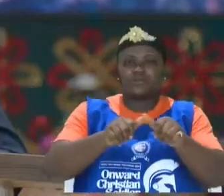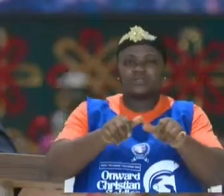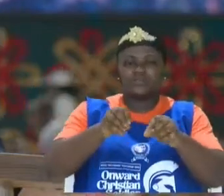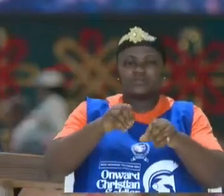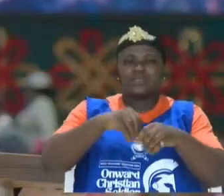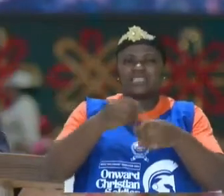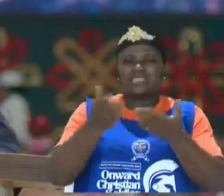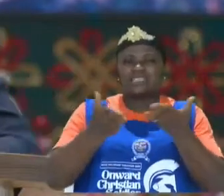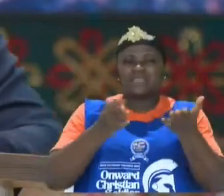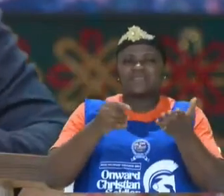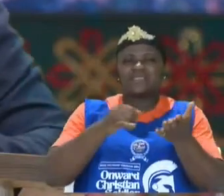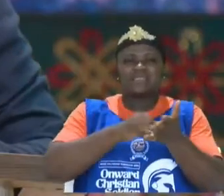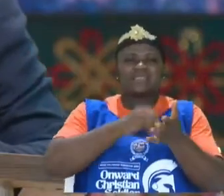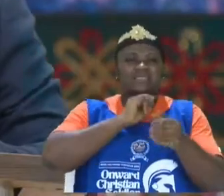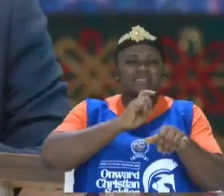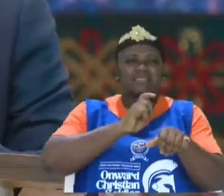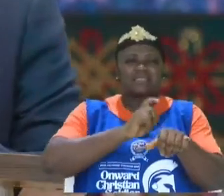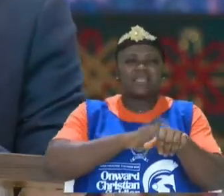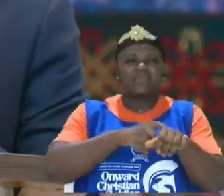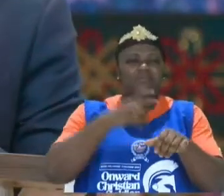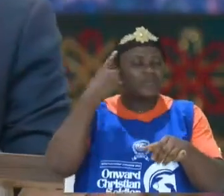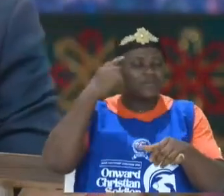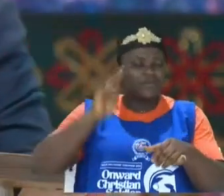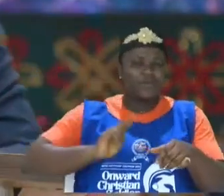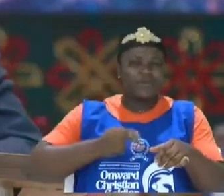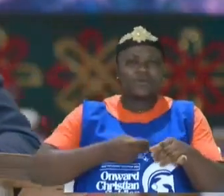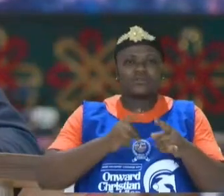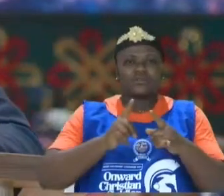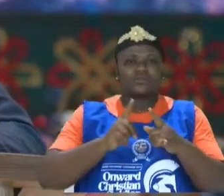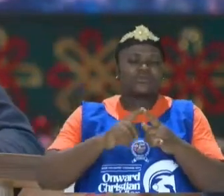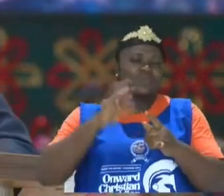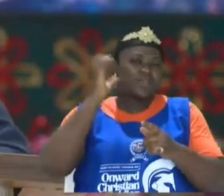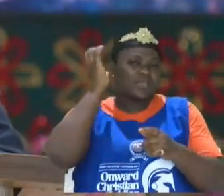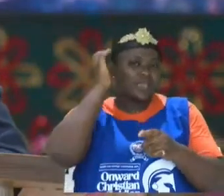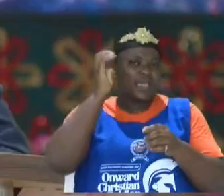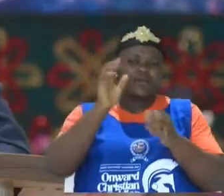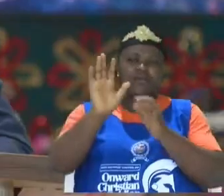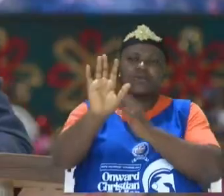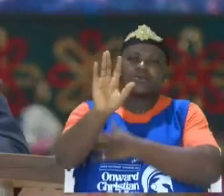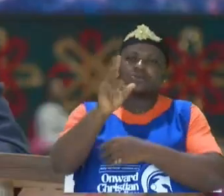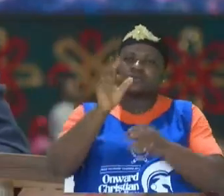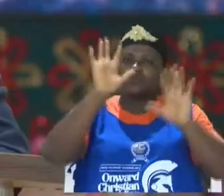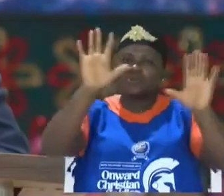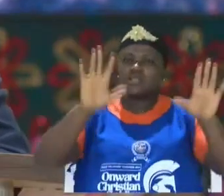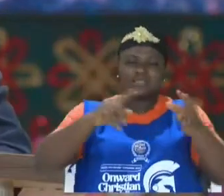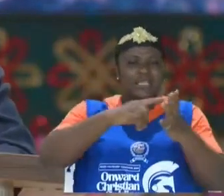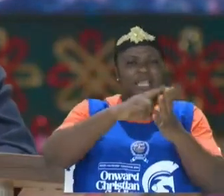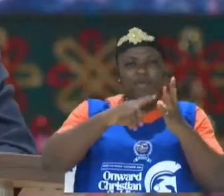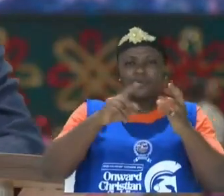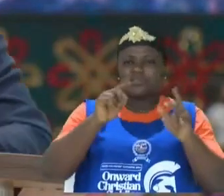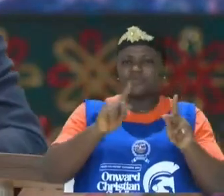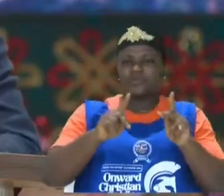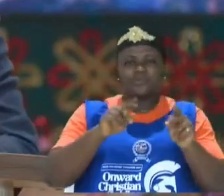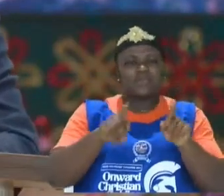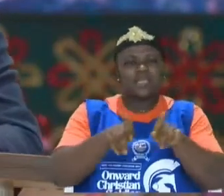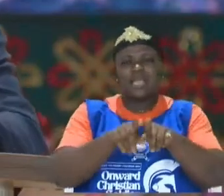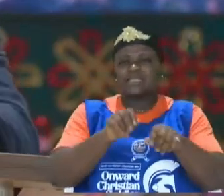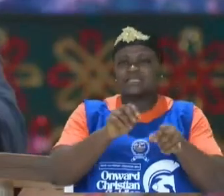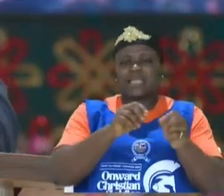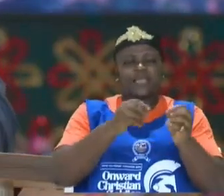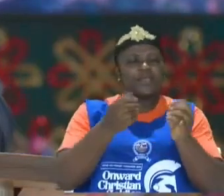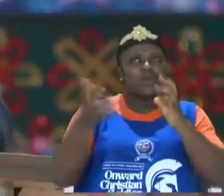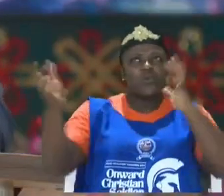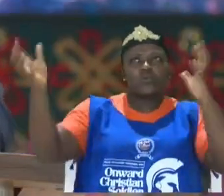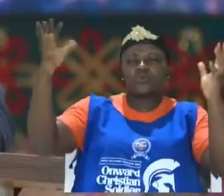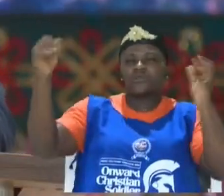It's now time for us to declare God's wonders among his people, that as the wind of change blows, may